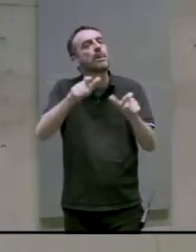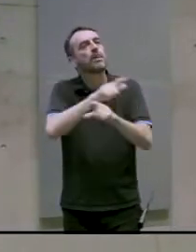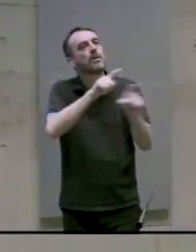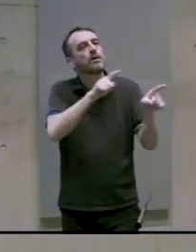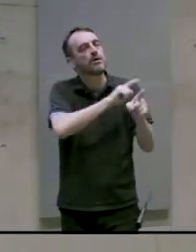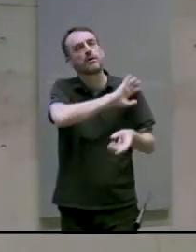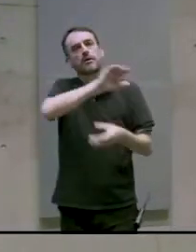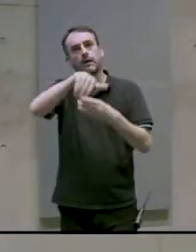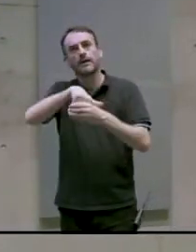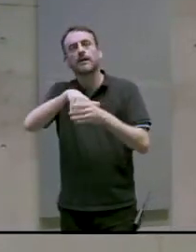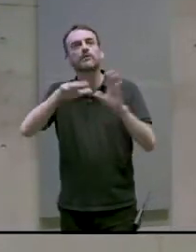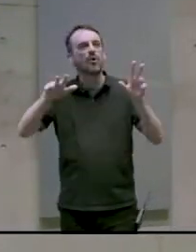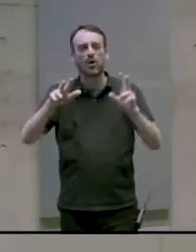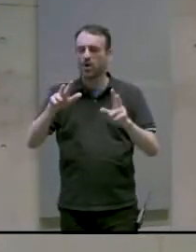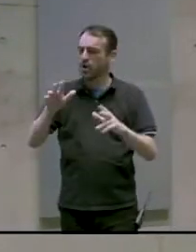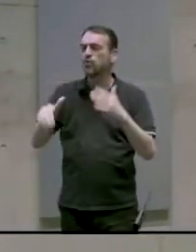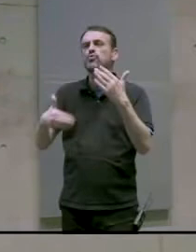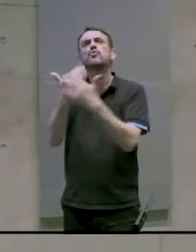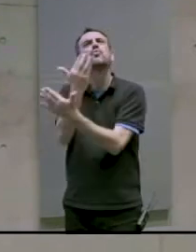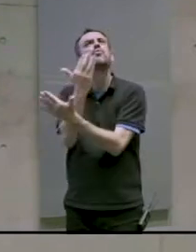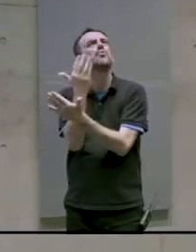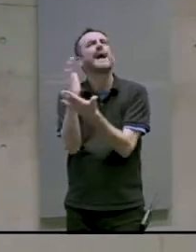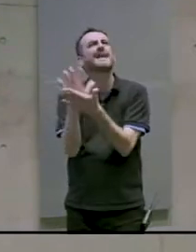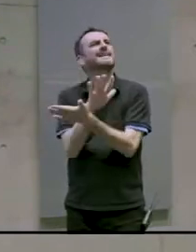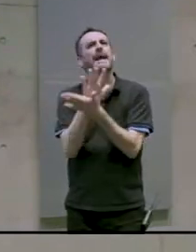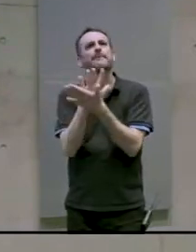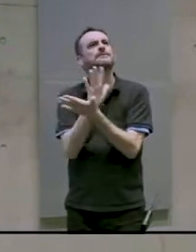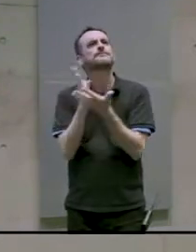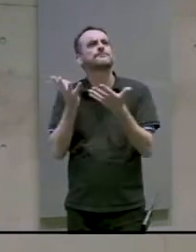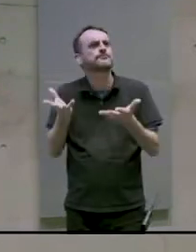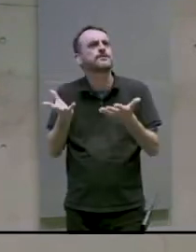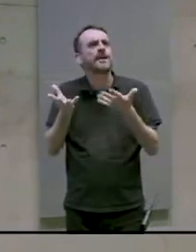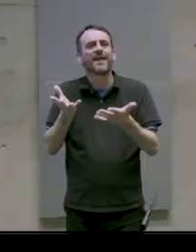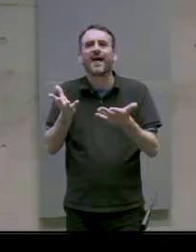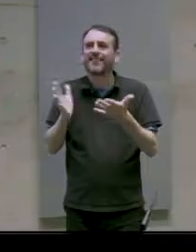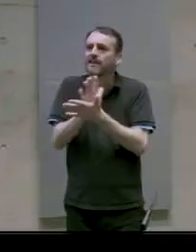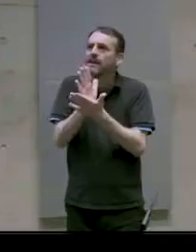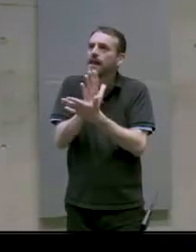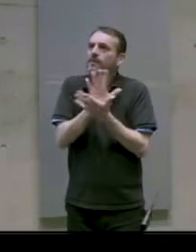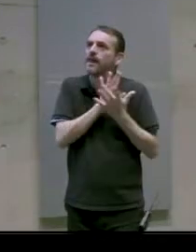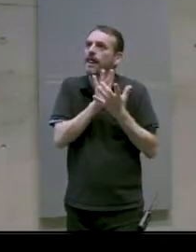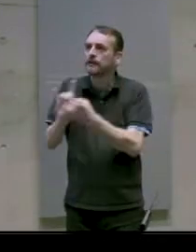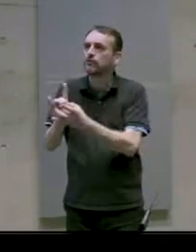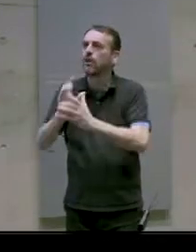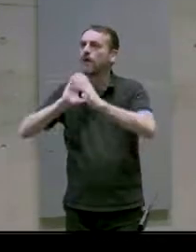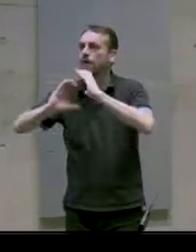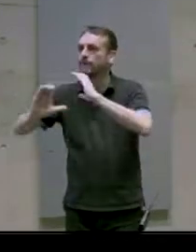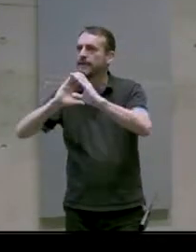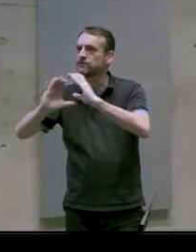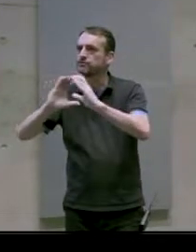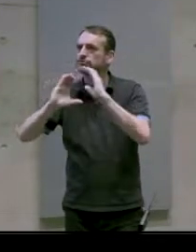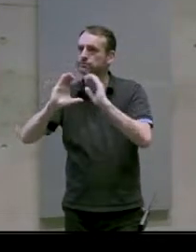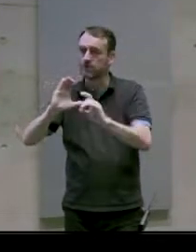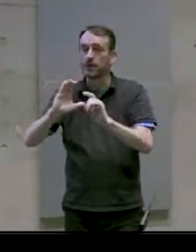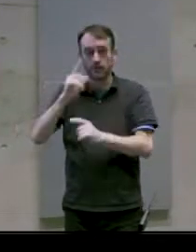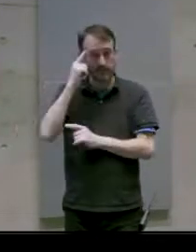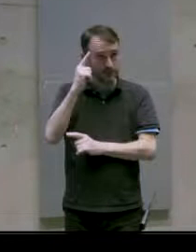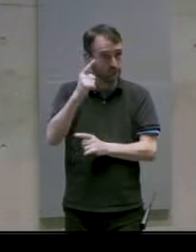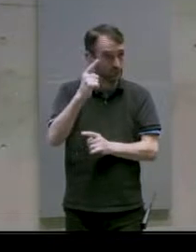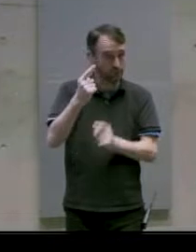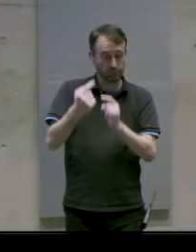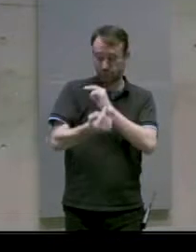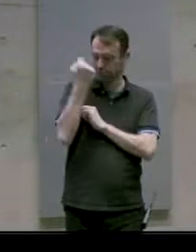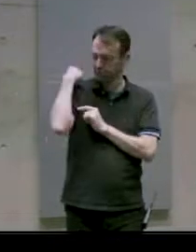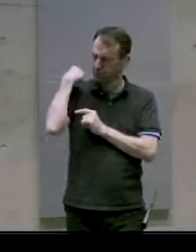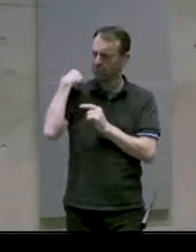new type of entertainment where the entertainment is conversation. So, and if you think about storytelling over the years, I could